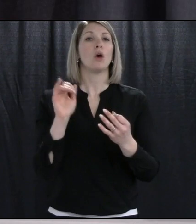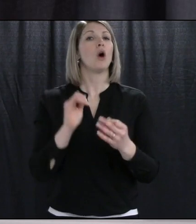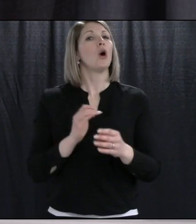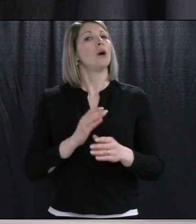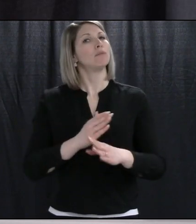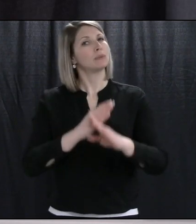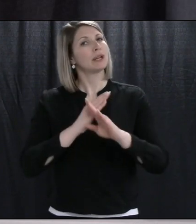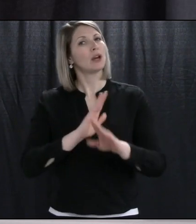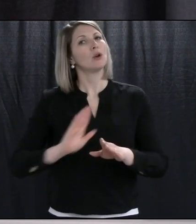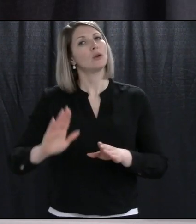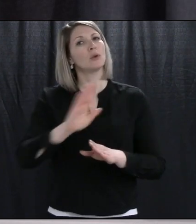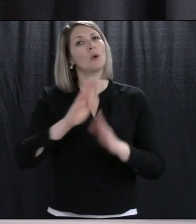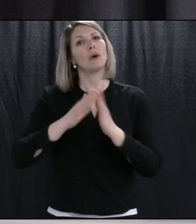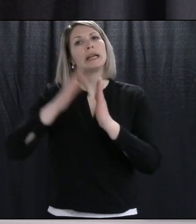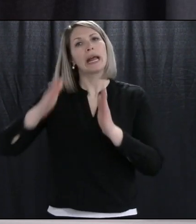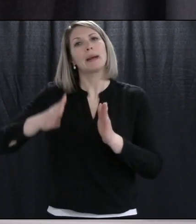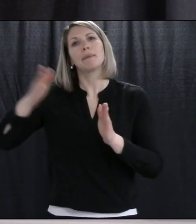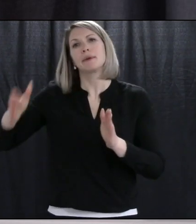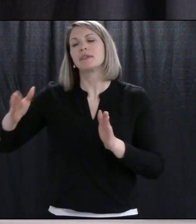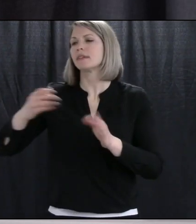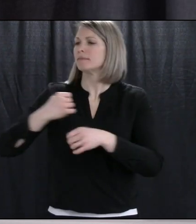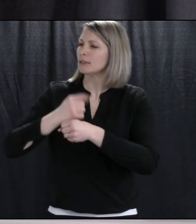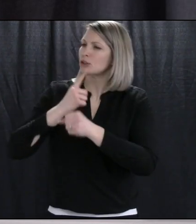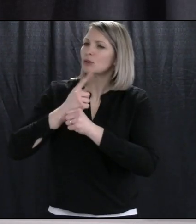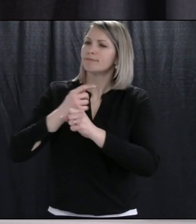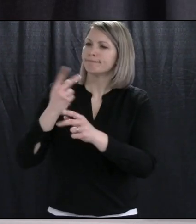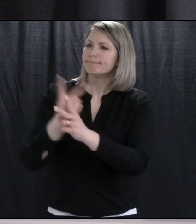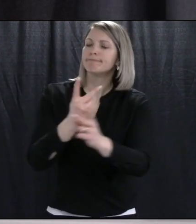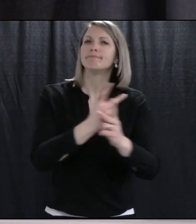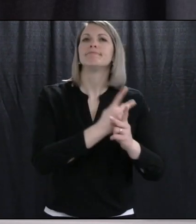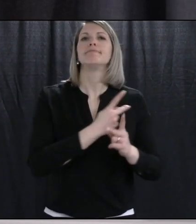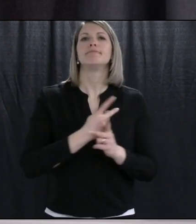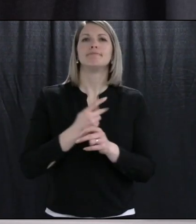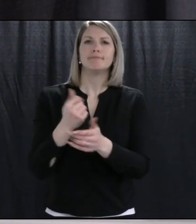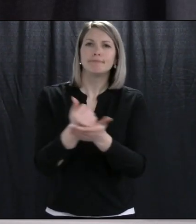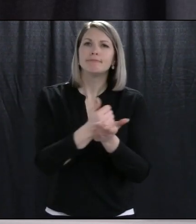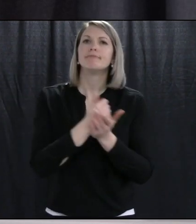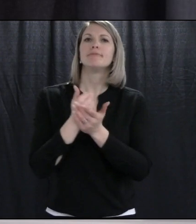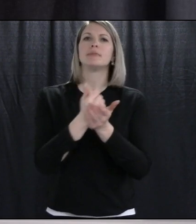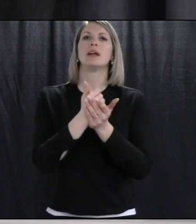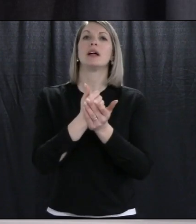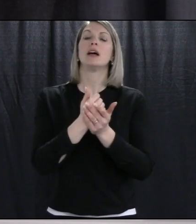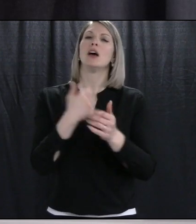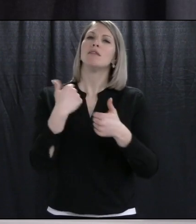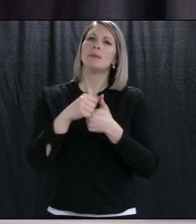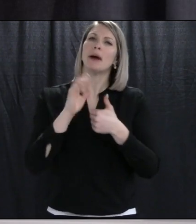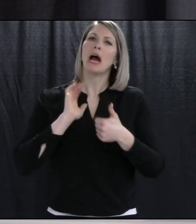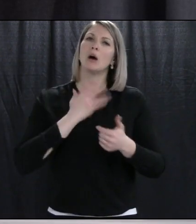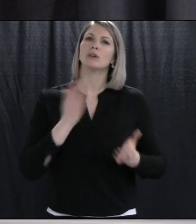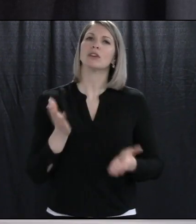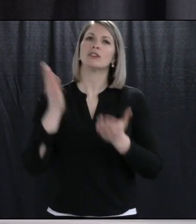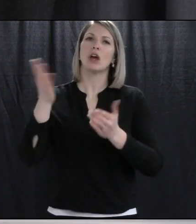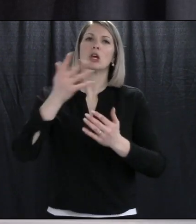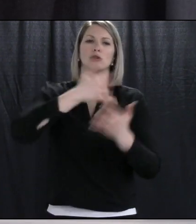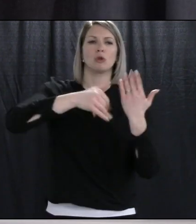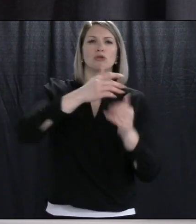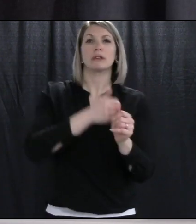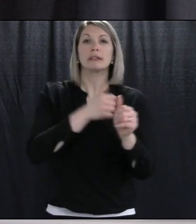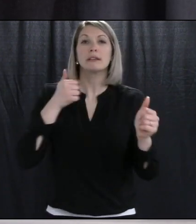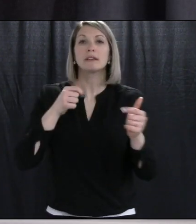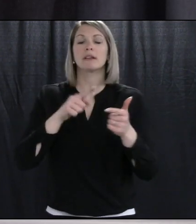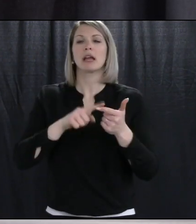by following the instructions and recommendations that we have put out about social distancing, about